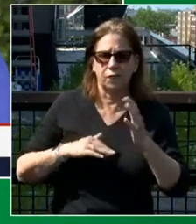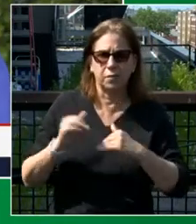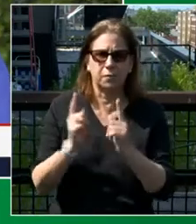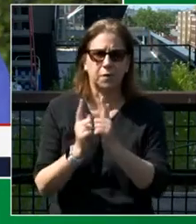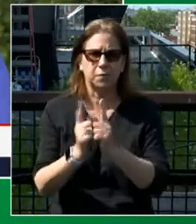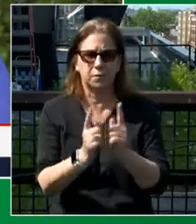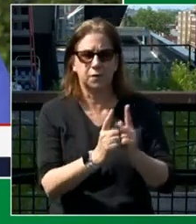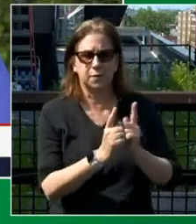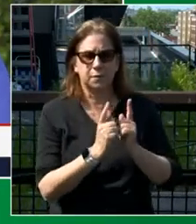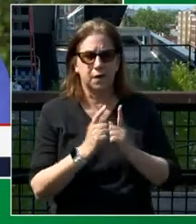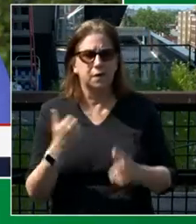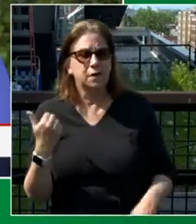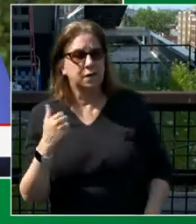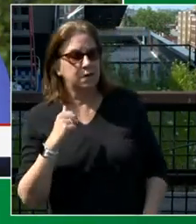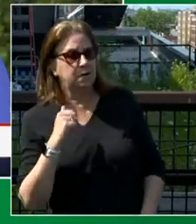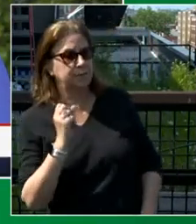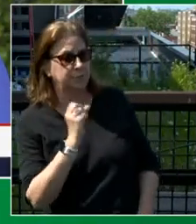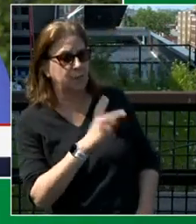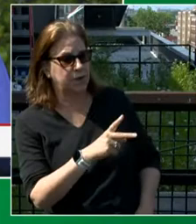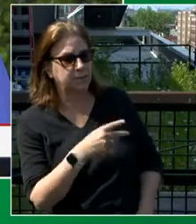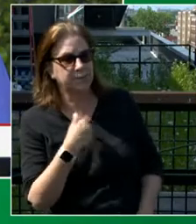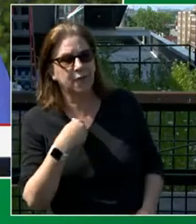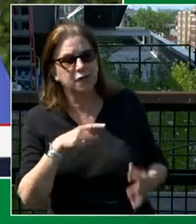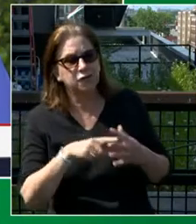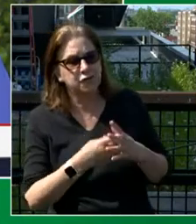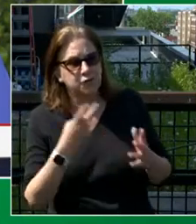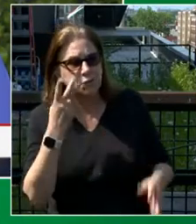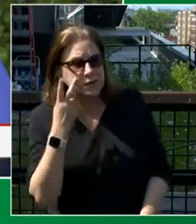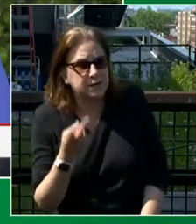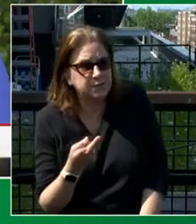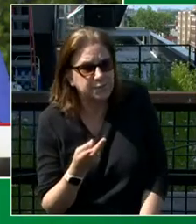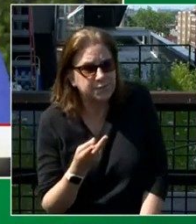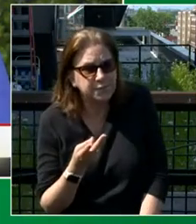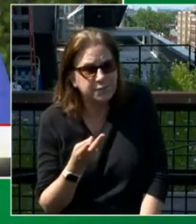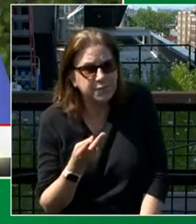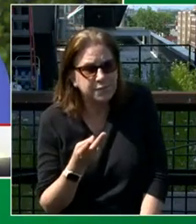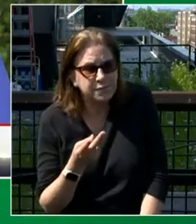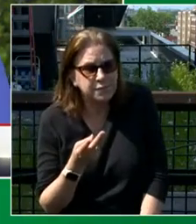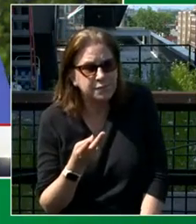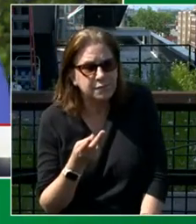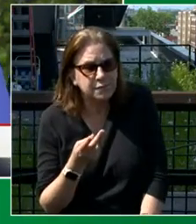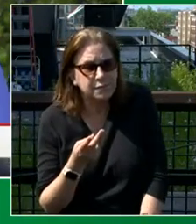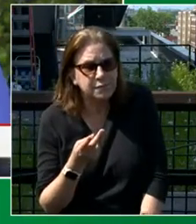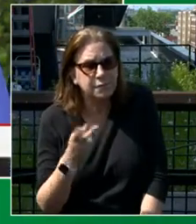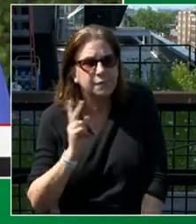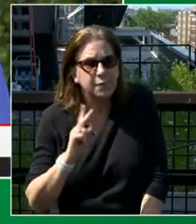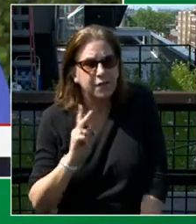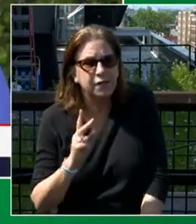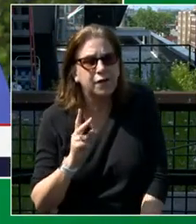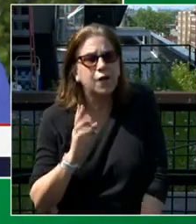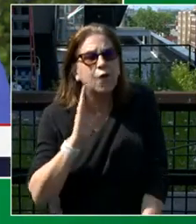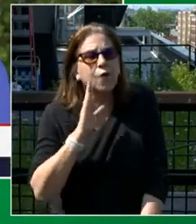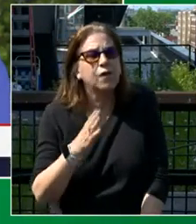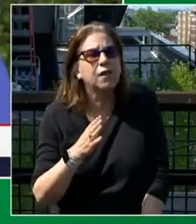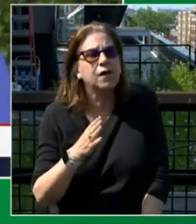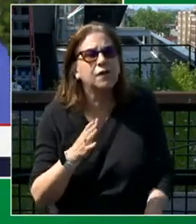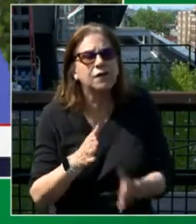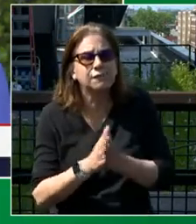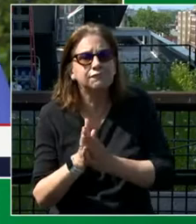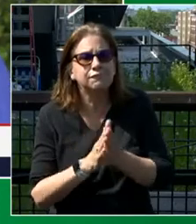are starting to see now is you see a lot of people who are interested in staycations, people who've been in their apartments now for a year and a